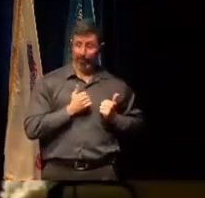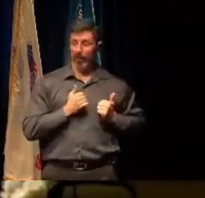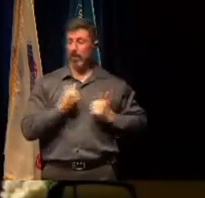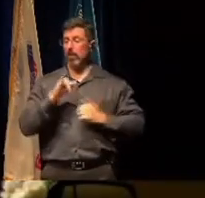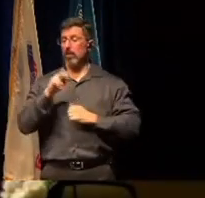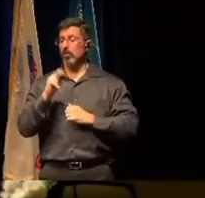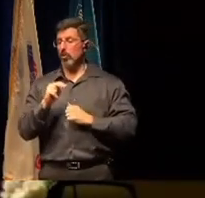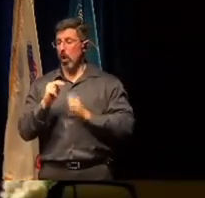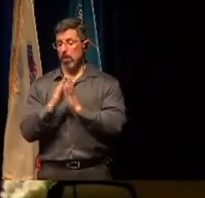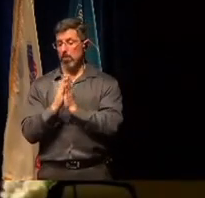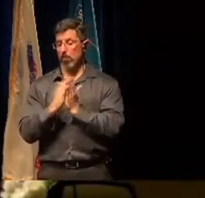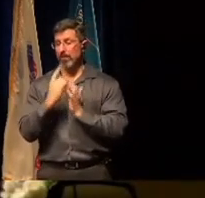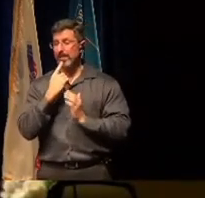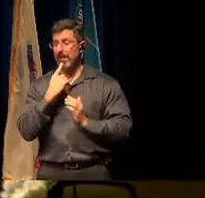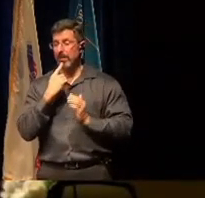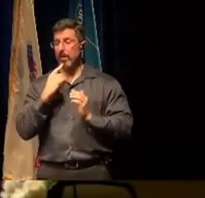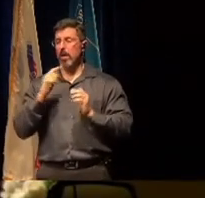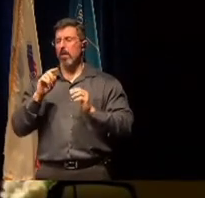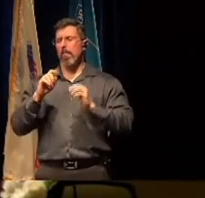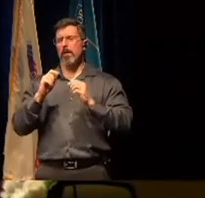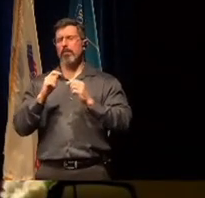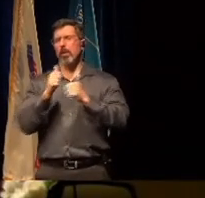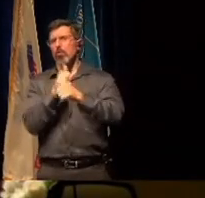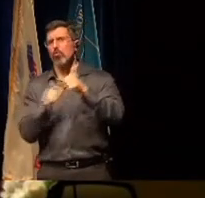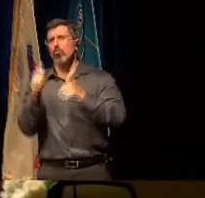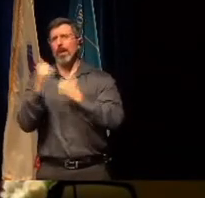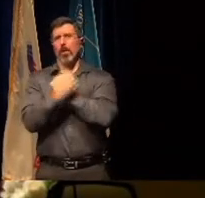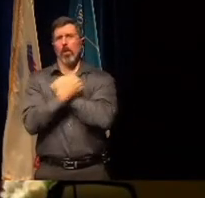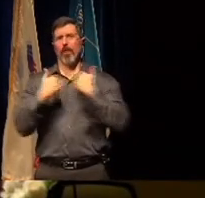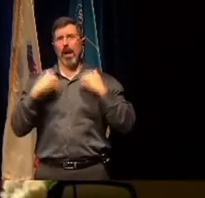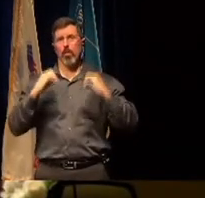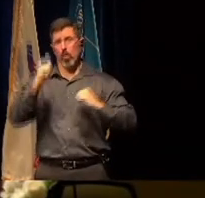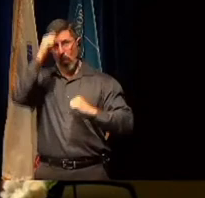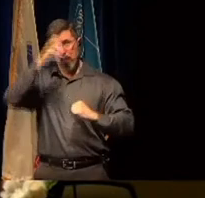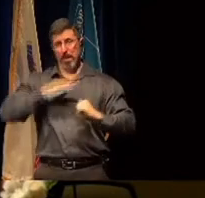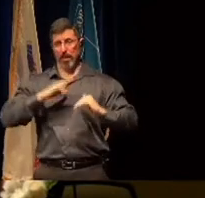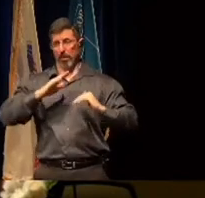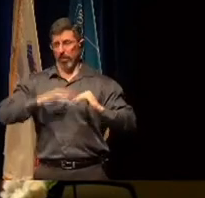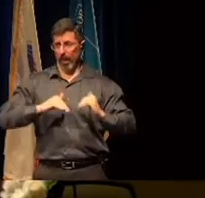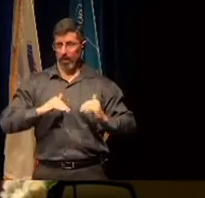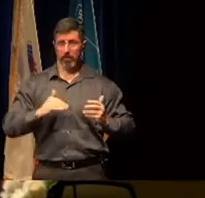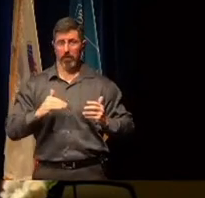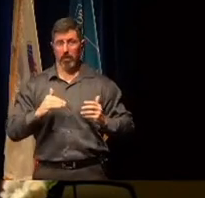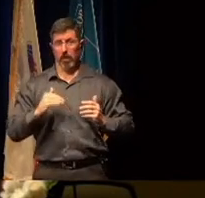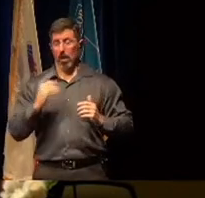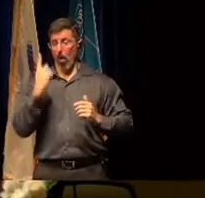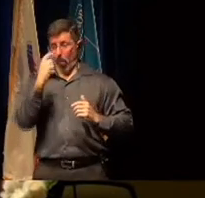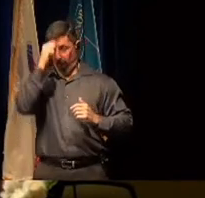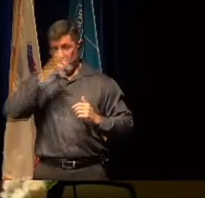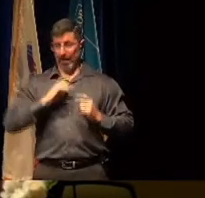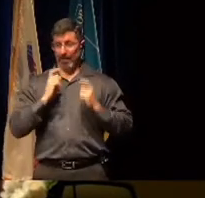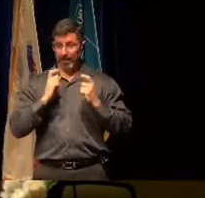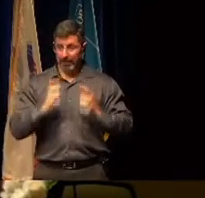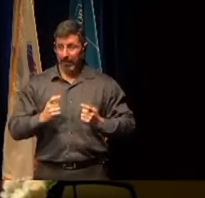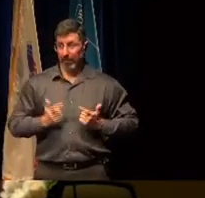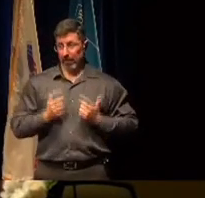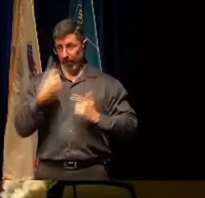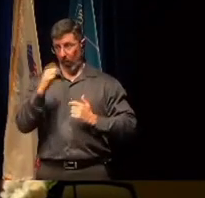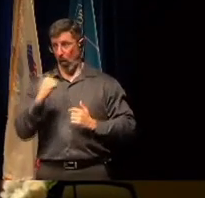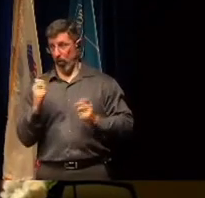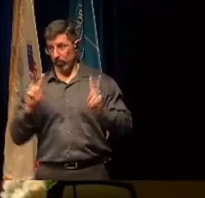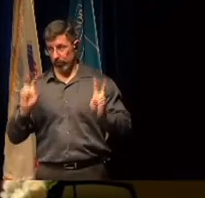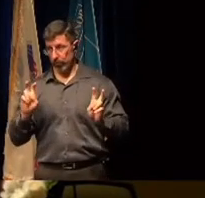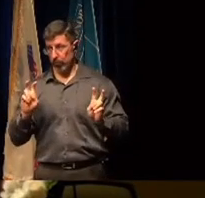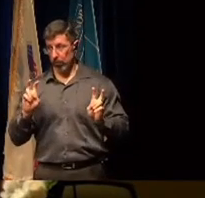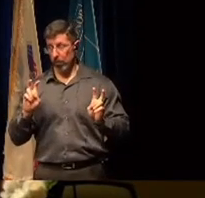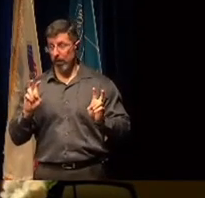this, that one would lay down their life for his friends." God used Deo's sacrifice to help bring Gary to a